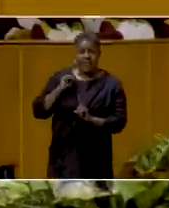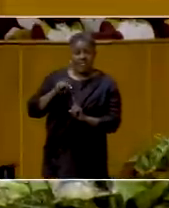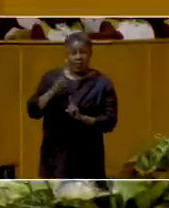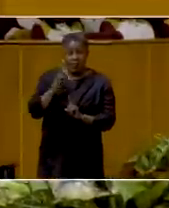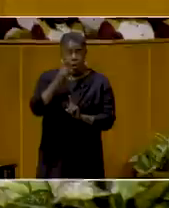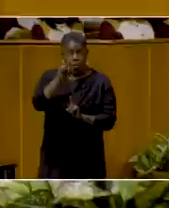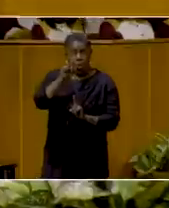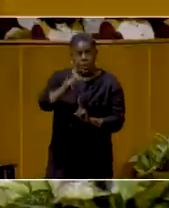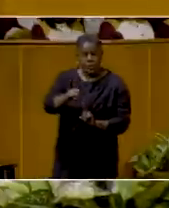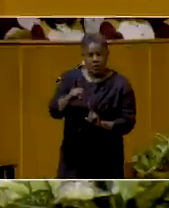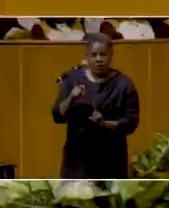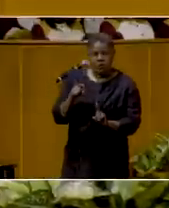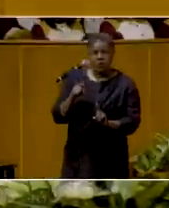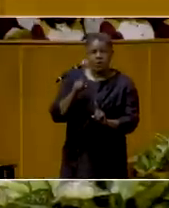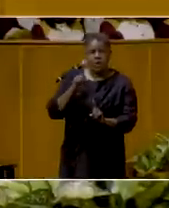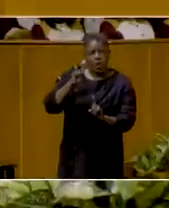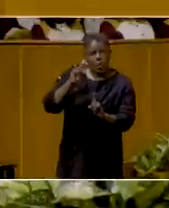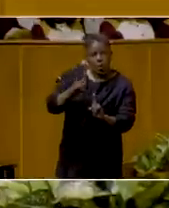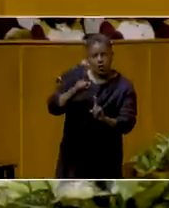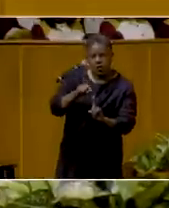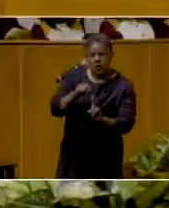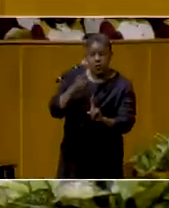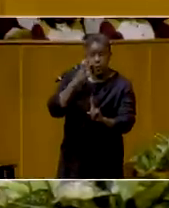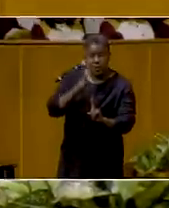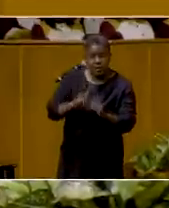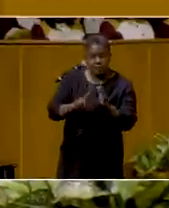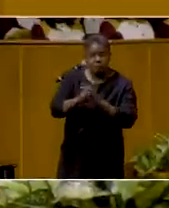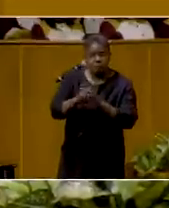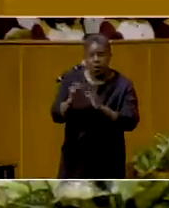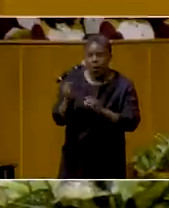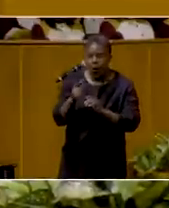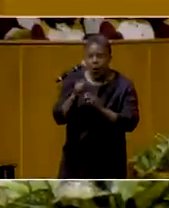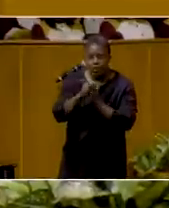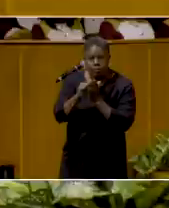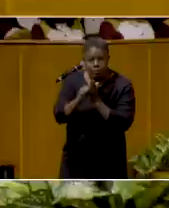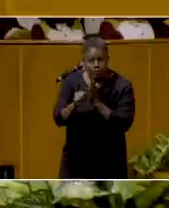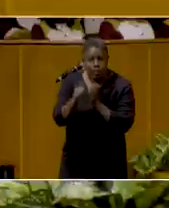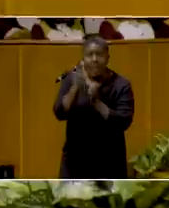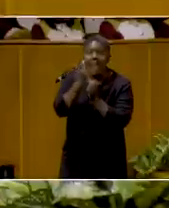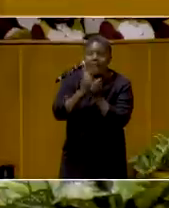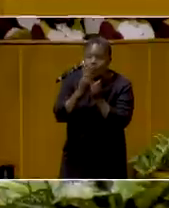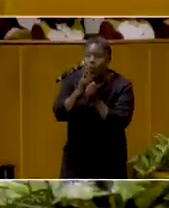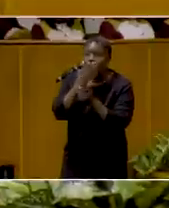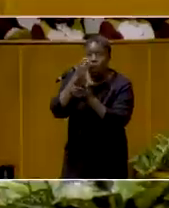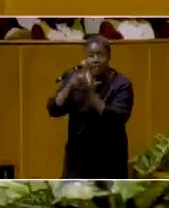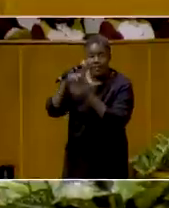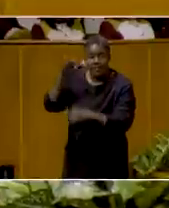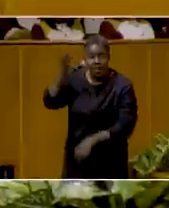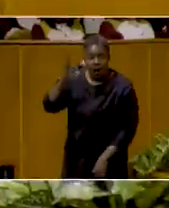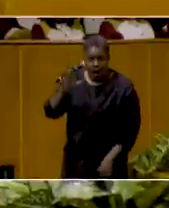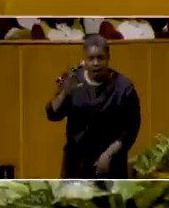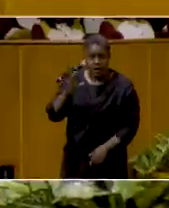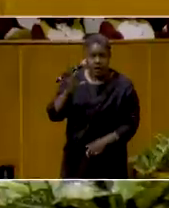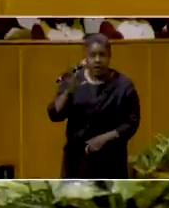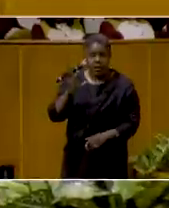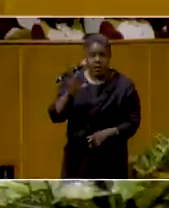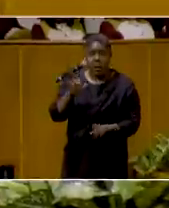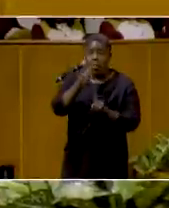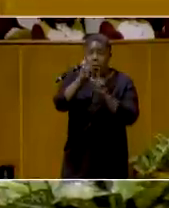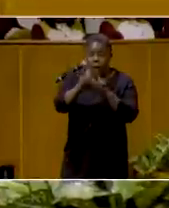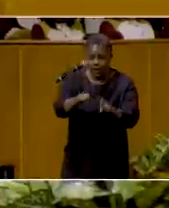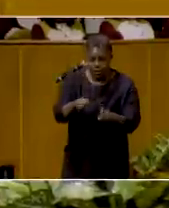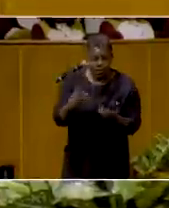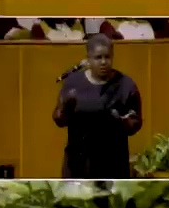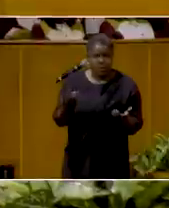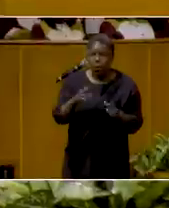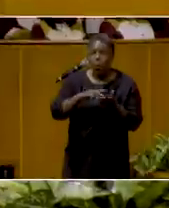It's the question that's in all of Scripture and in everyone who believes in God. The question goes like